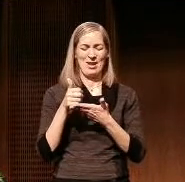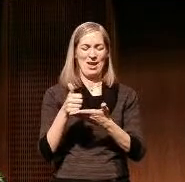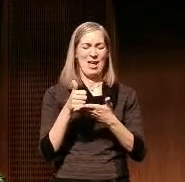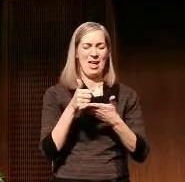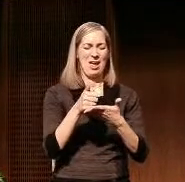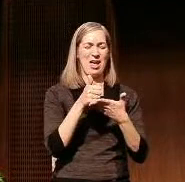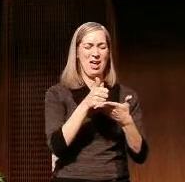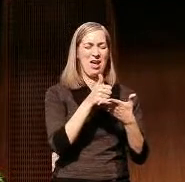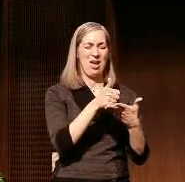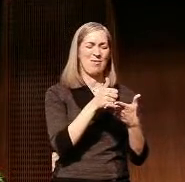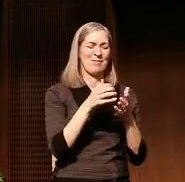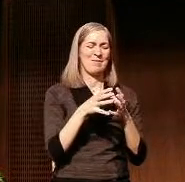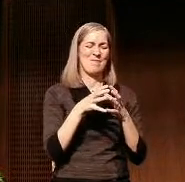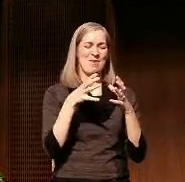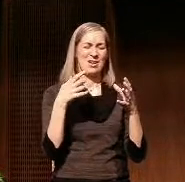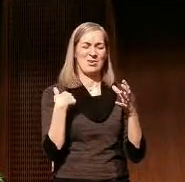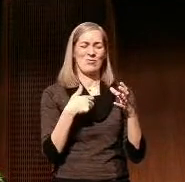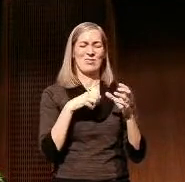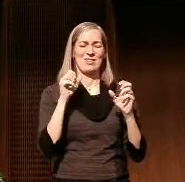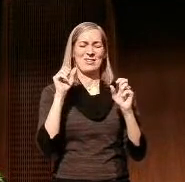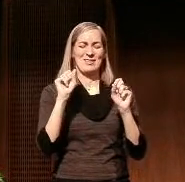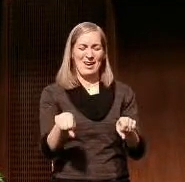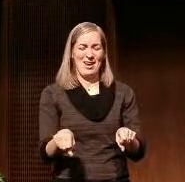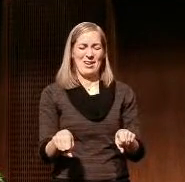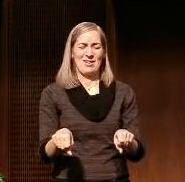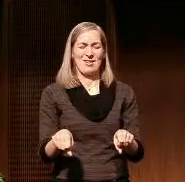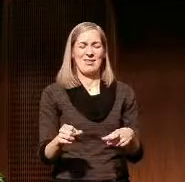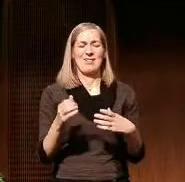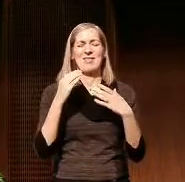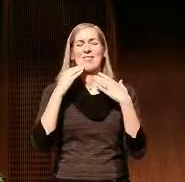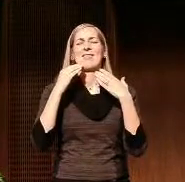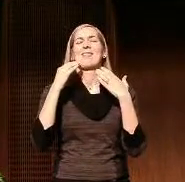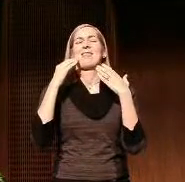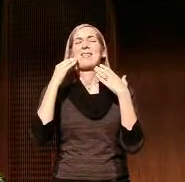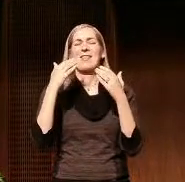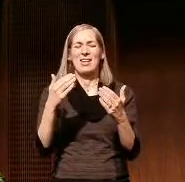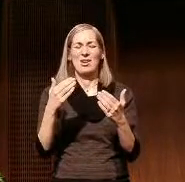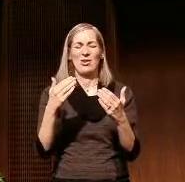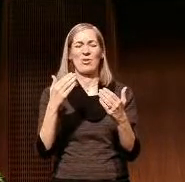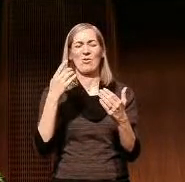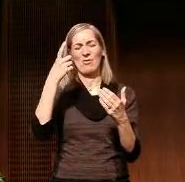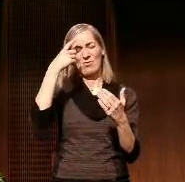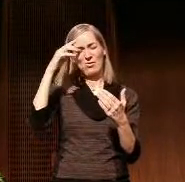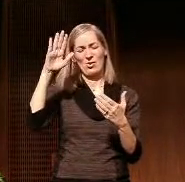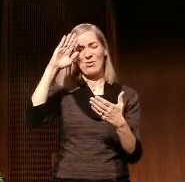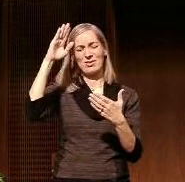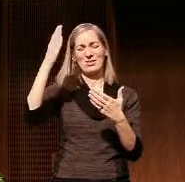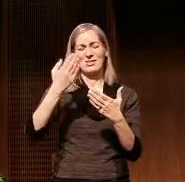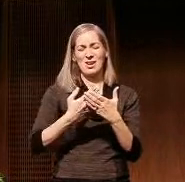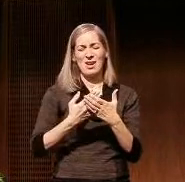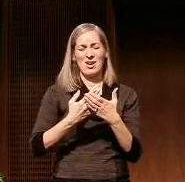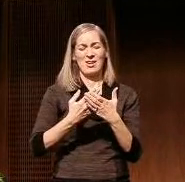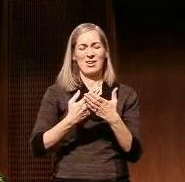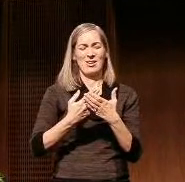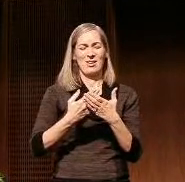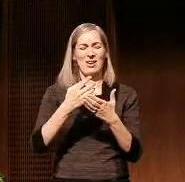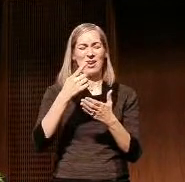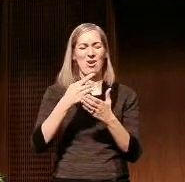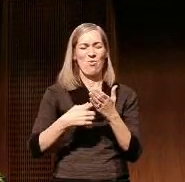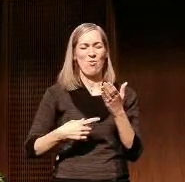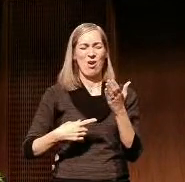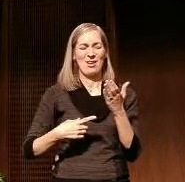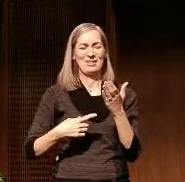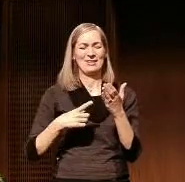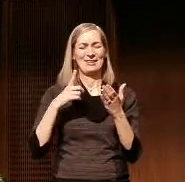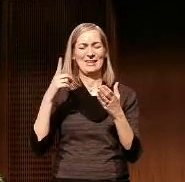can. Again, thank you so much for your son and for what he means to us. For